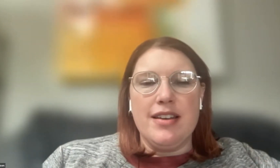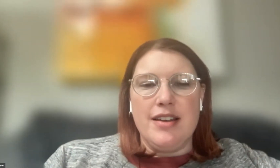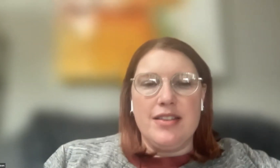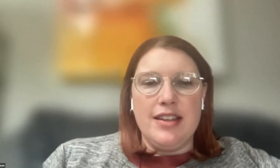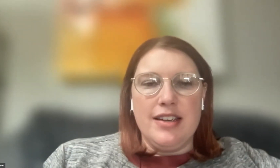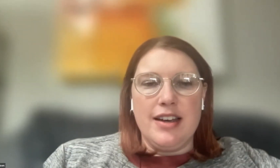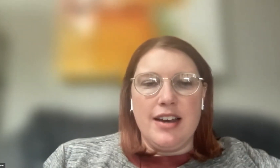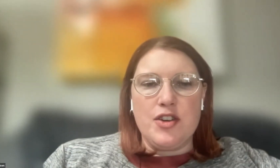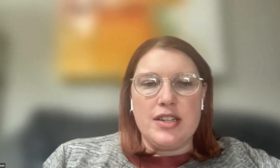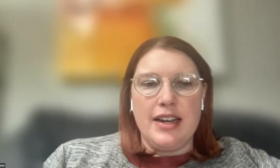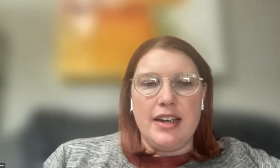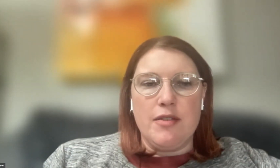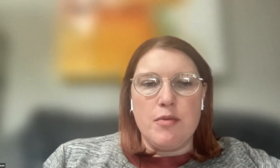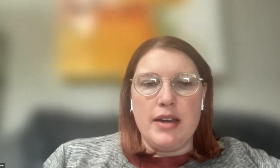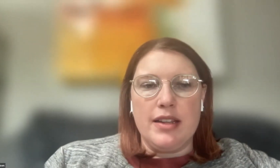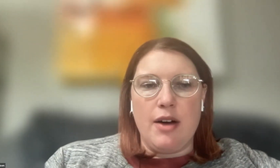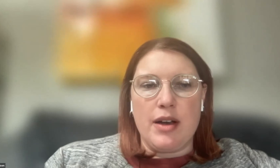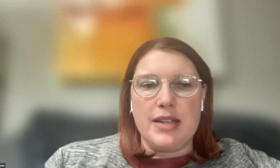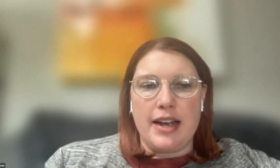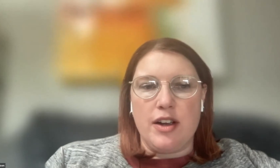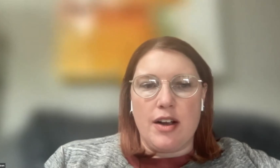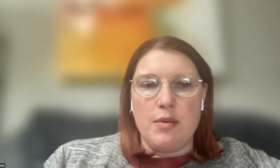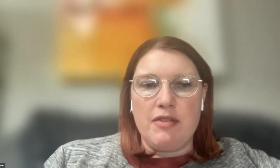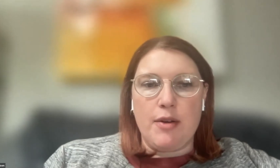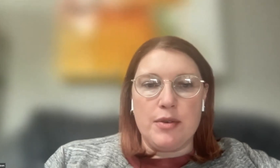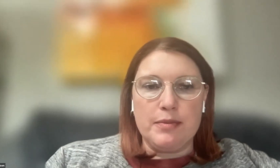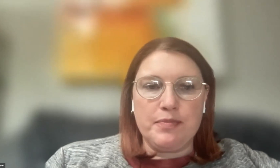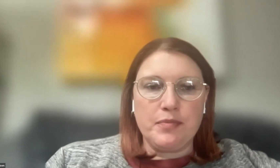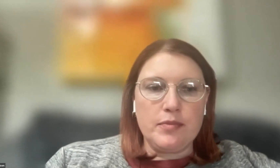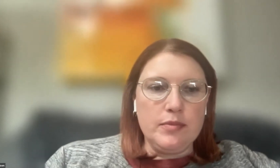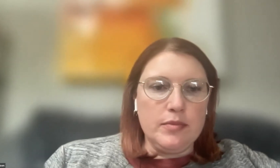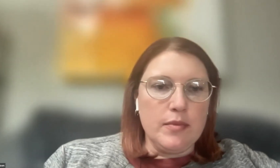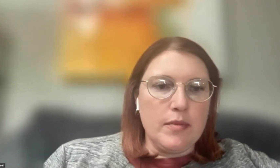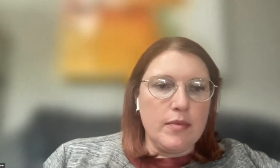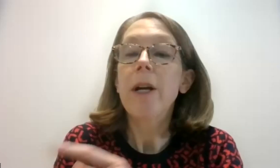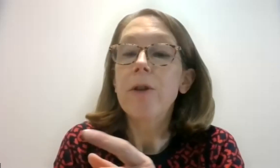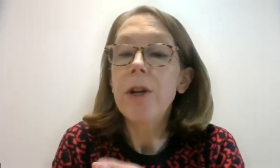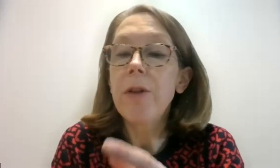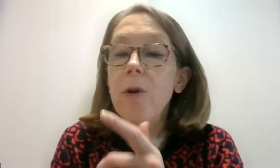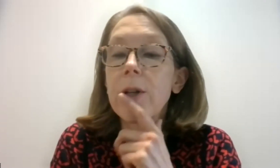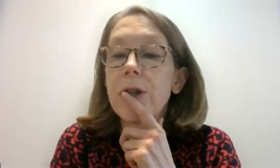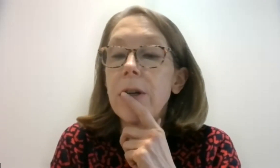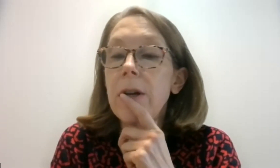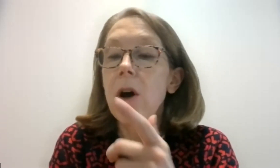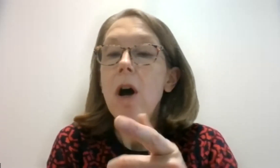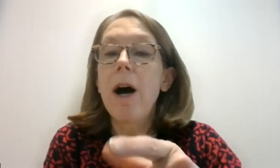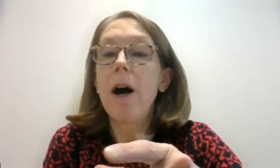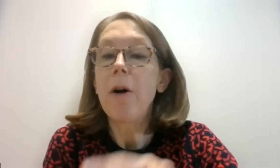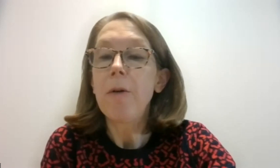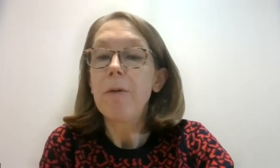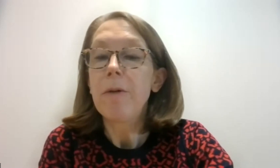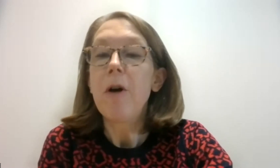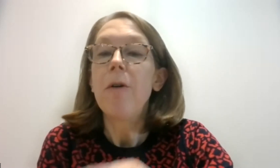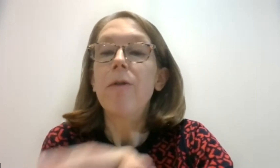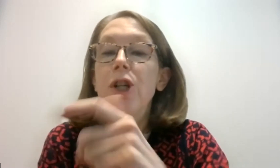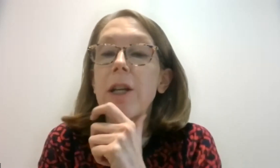help the understanding of what the outcomes actually are that we found. And Andrea, there's another question